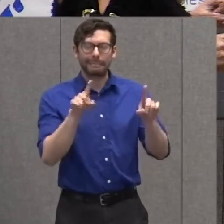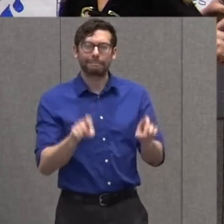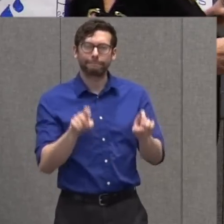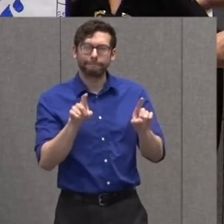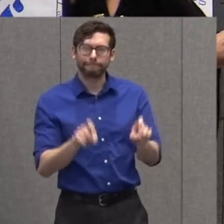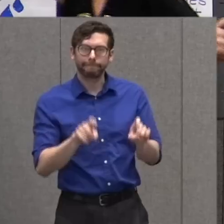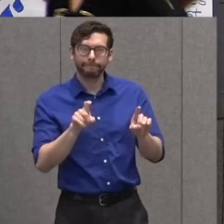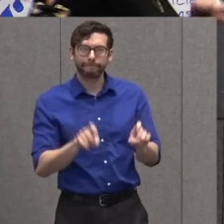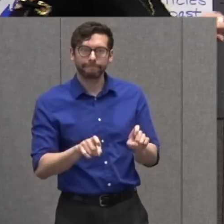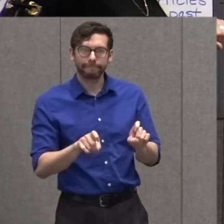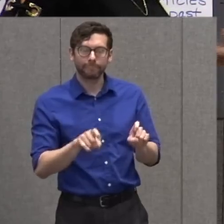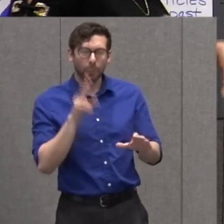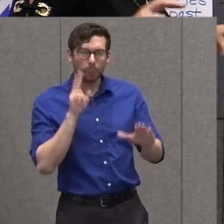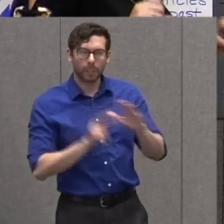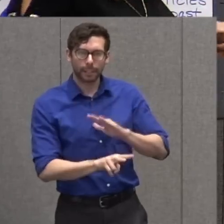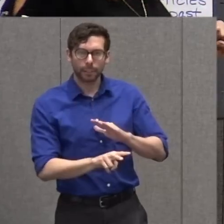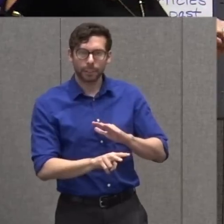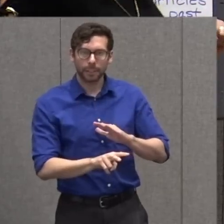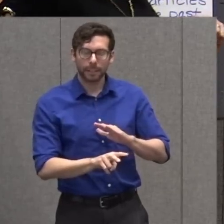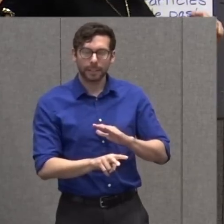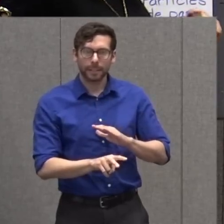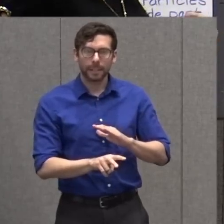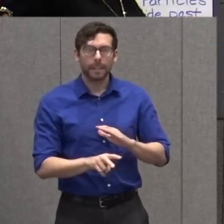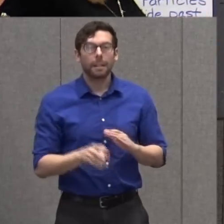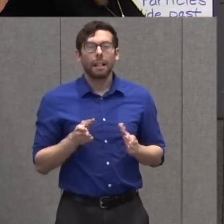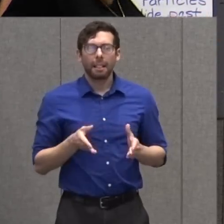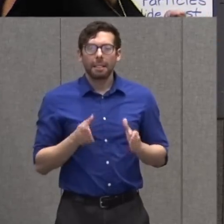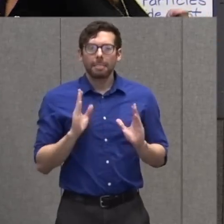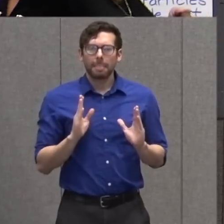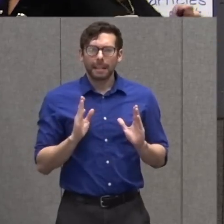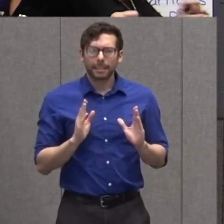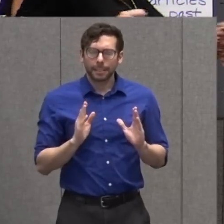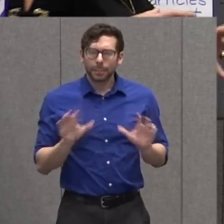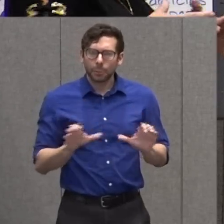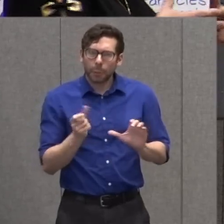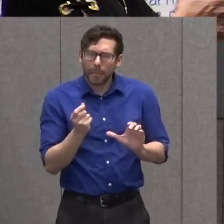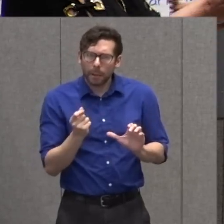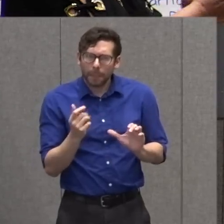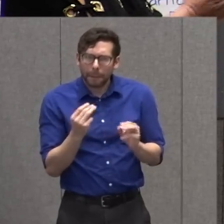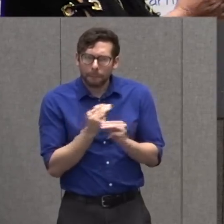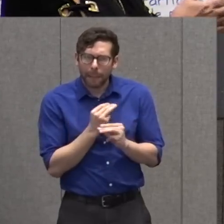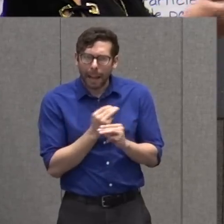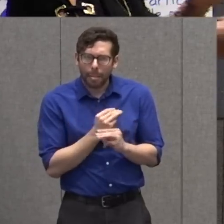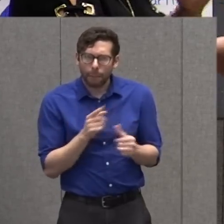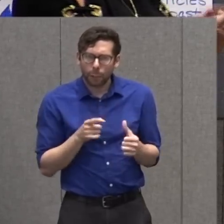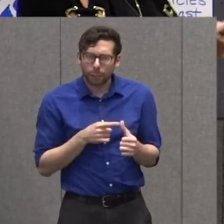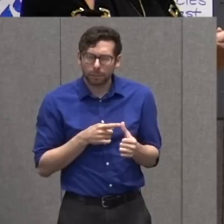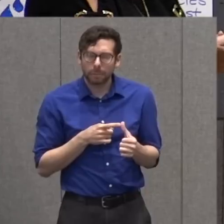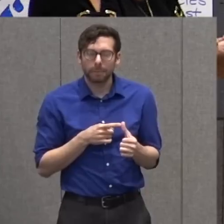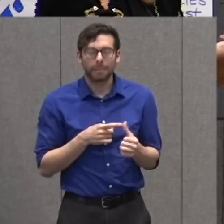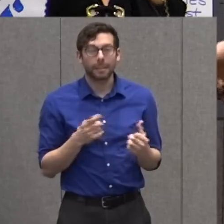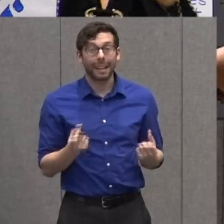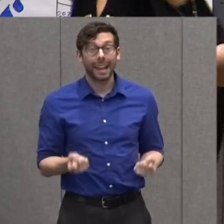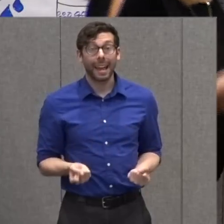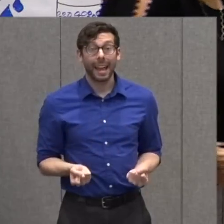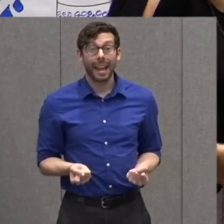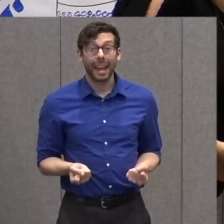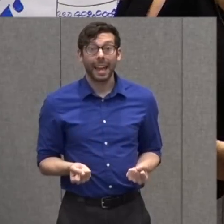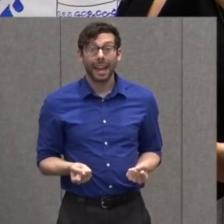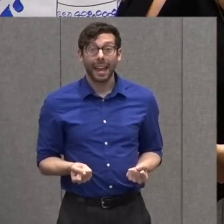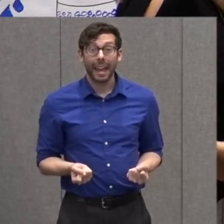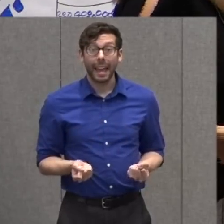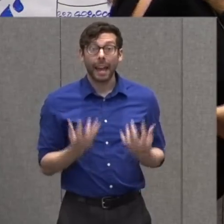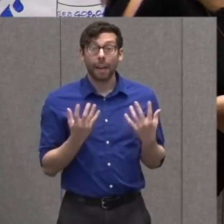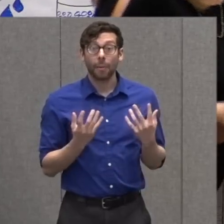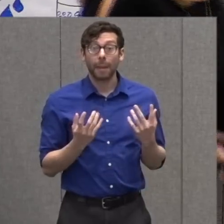couple questions about the graph first. Let's do a little more math. Okay, cool. Okay. Love math. So how many more people voted for